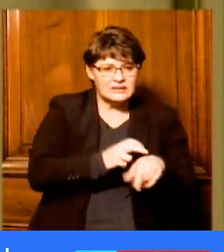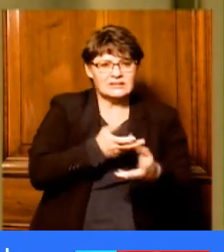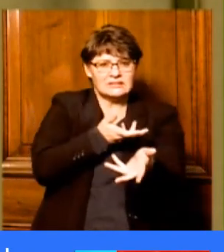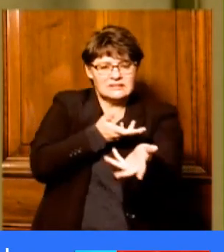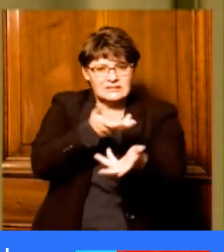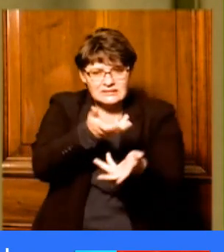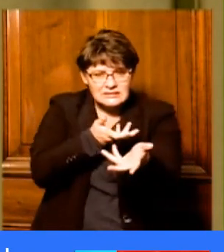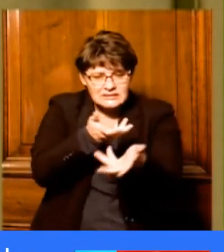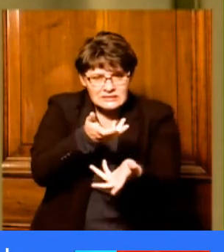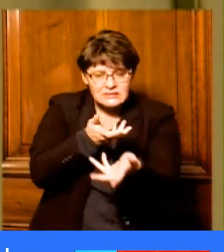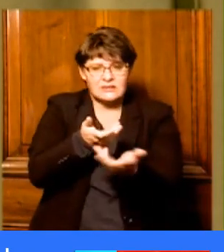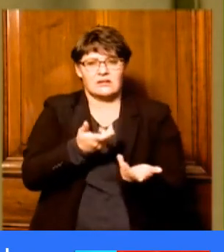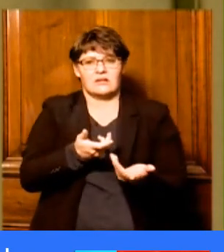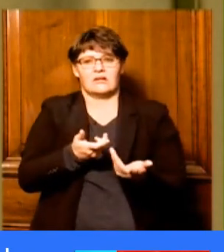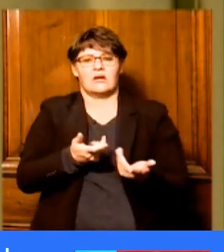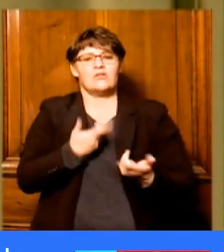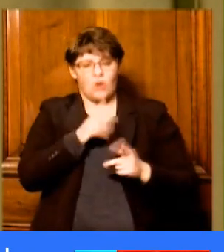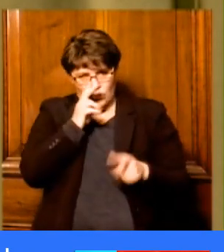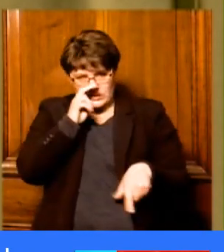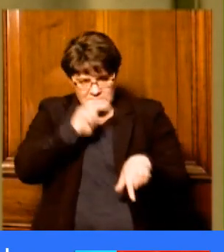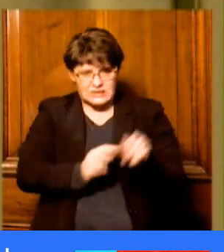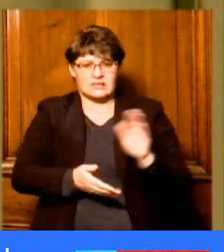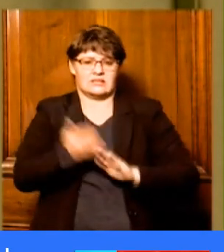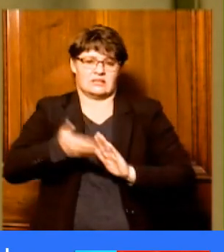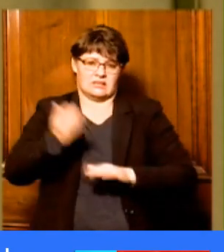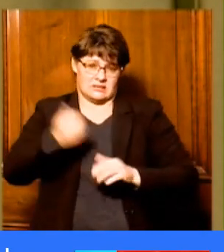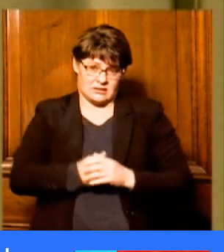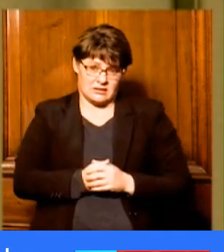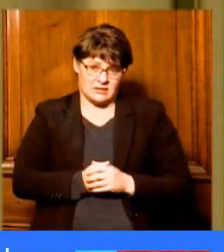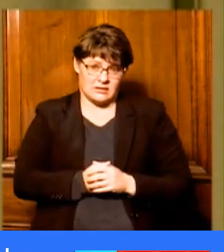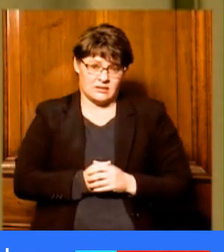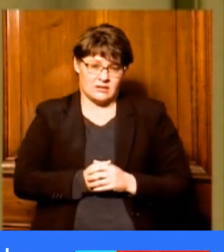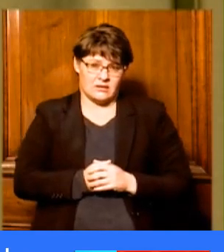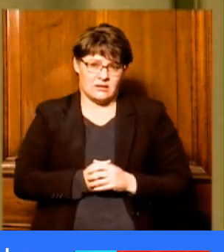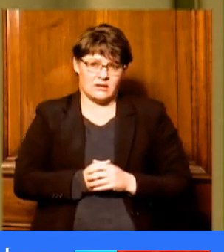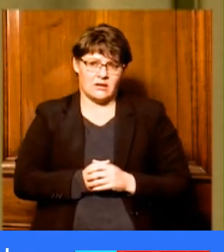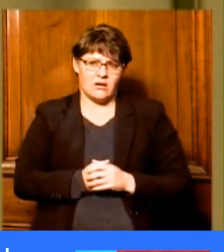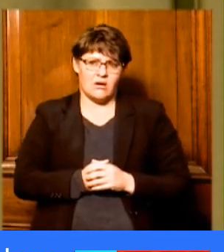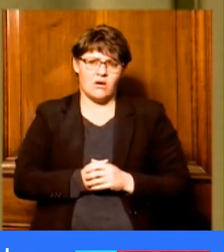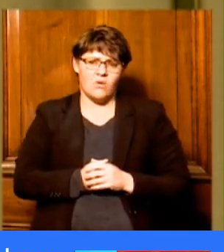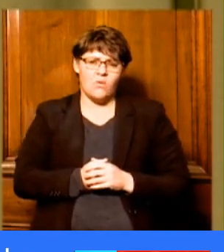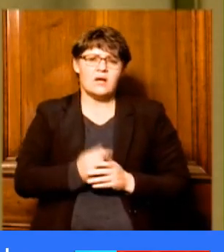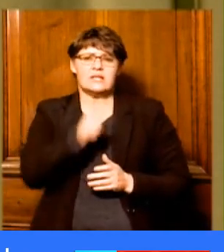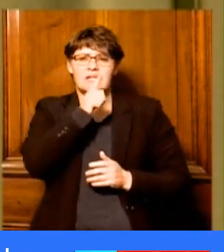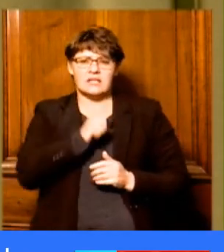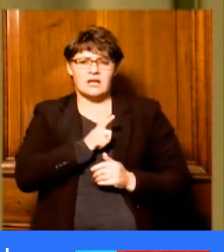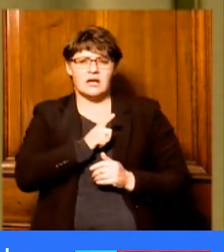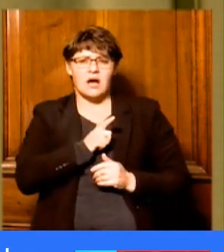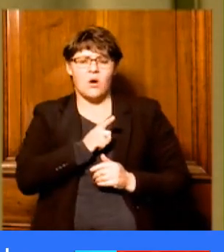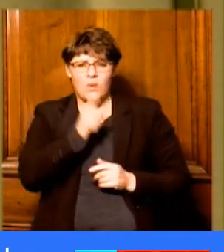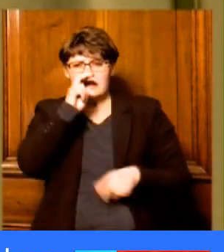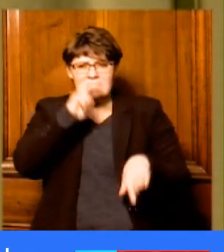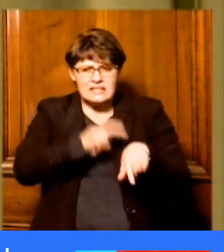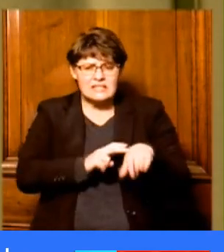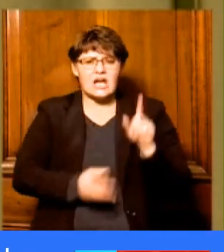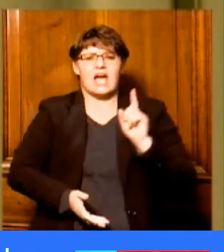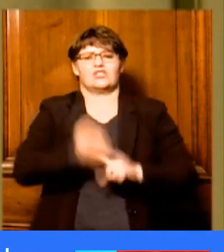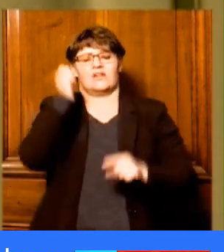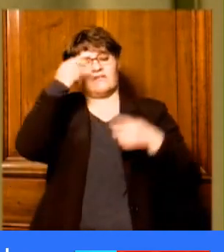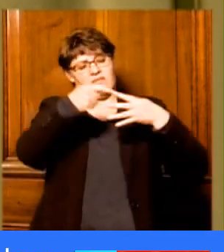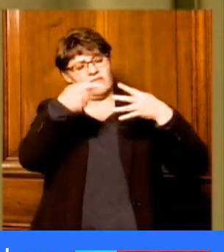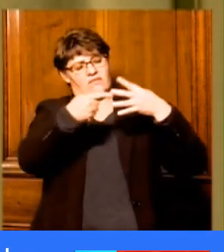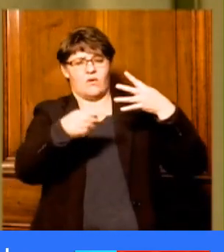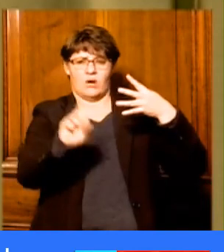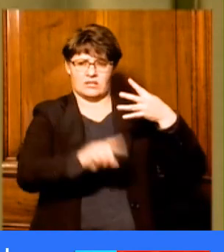industry going well. That's where we should be going. But we were asked specifically what conditions have we set to achieve this. First, we